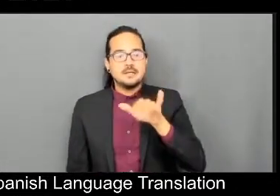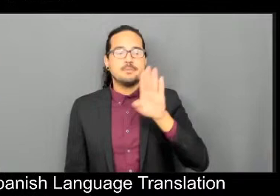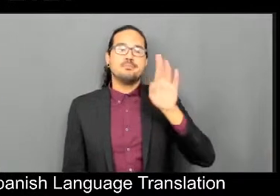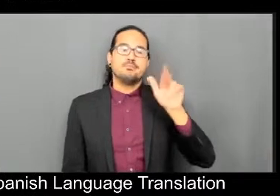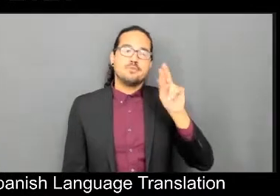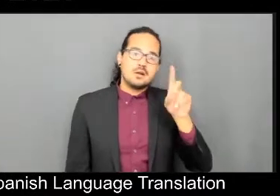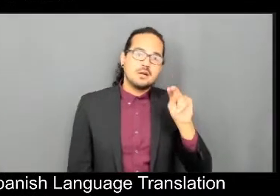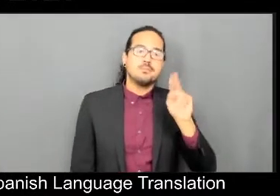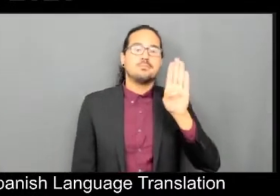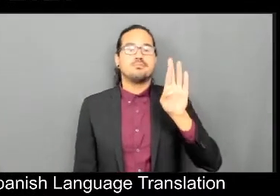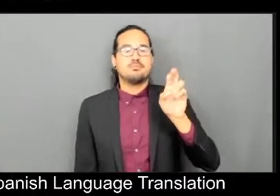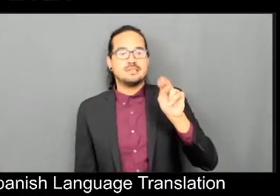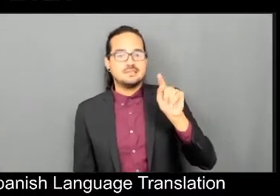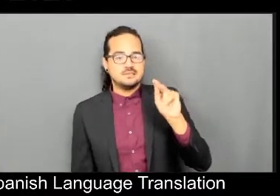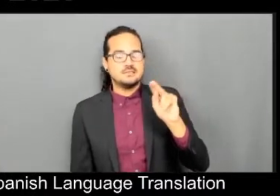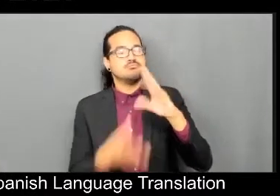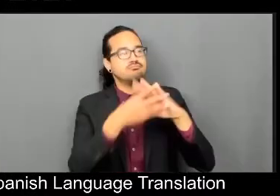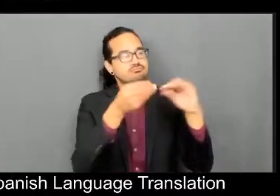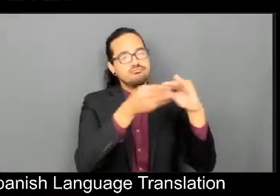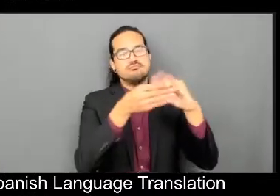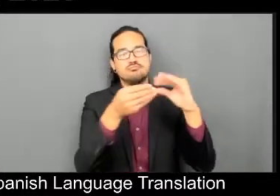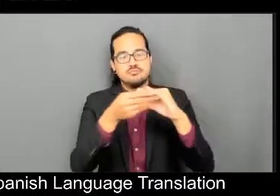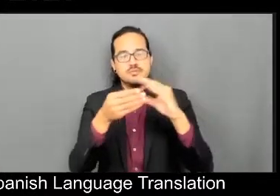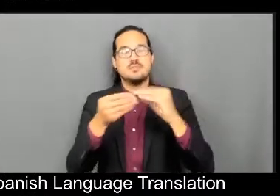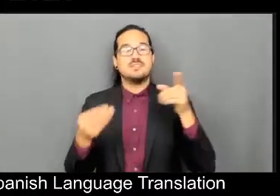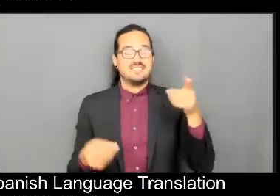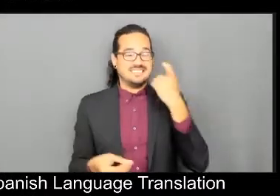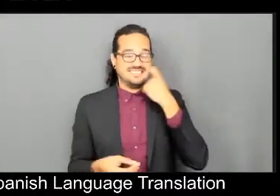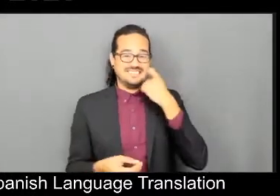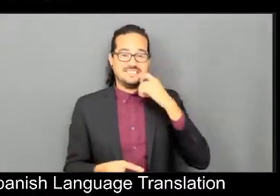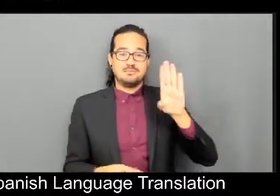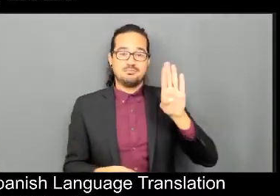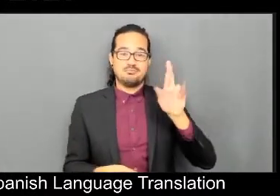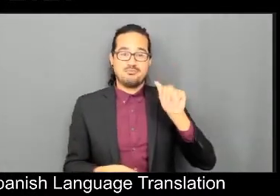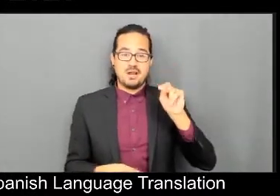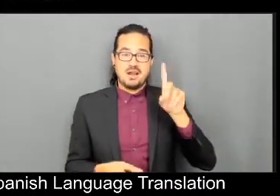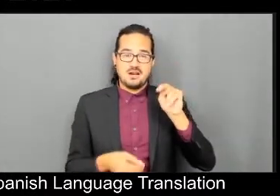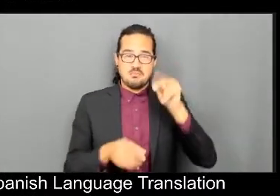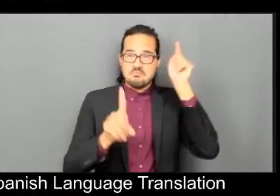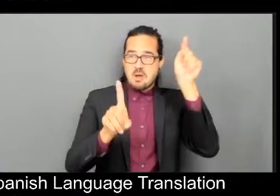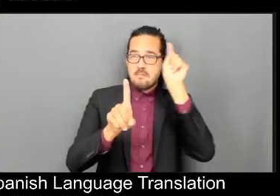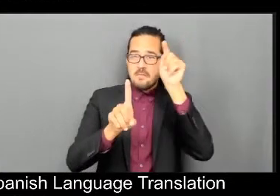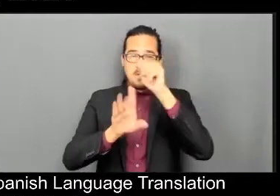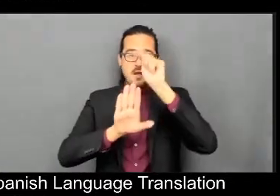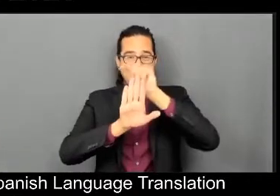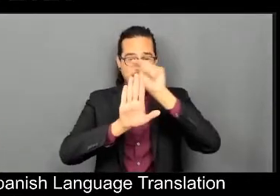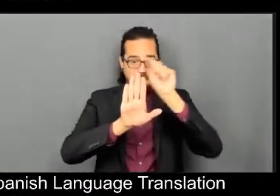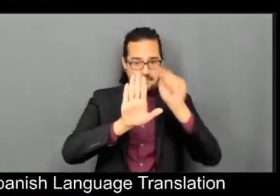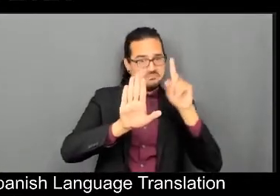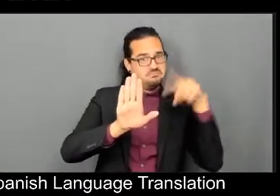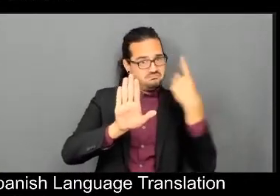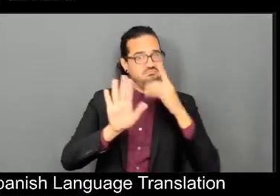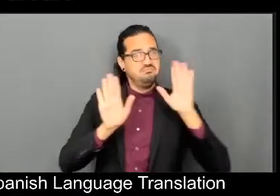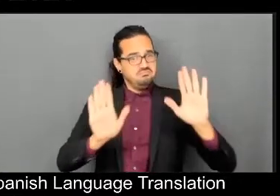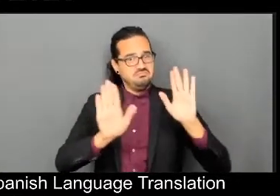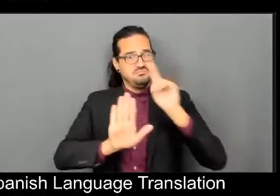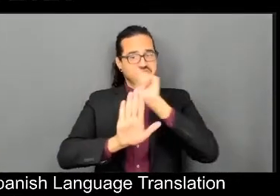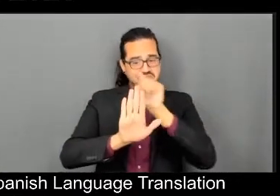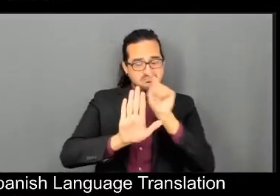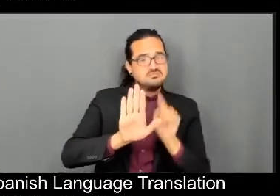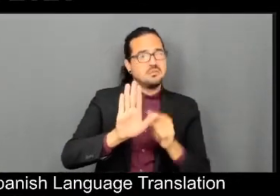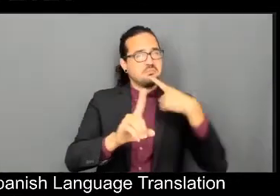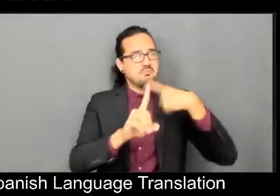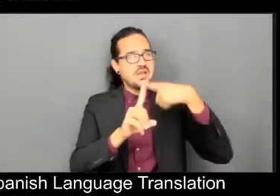Brandon operationally, things are starting to look really good. That's encouraging and great news. We should all be excited about that. Our